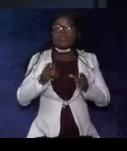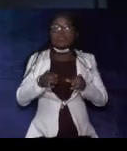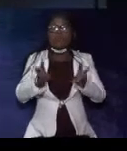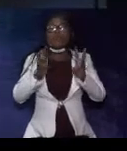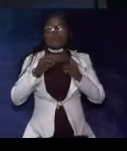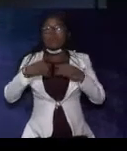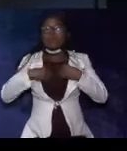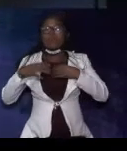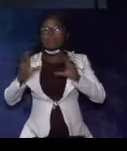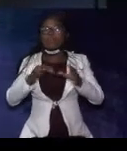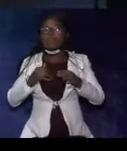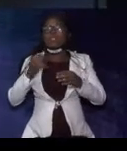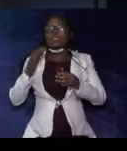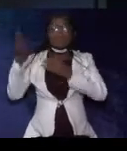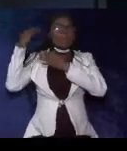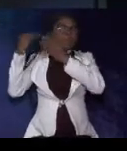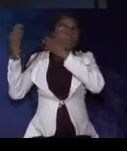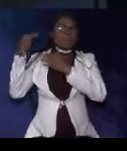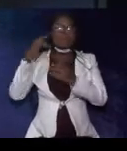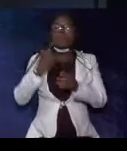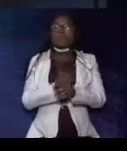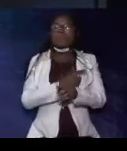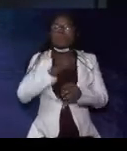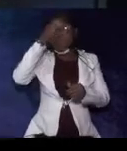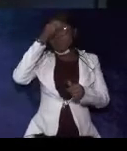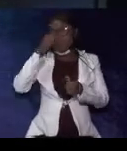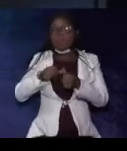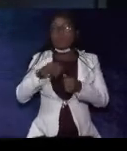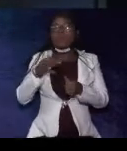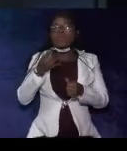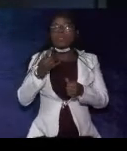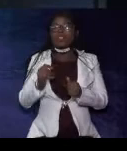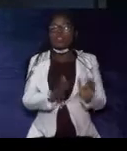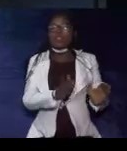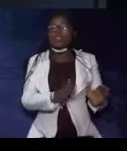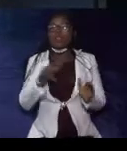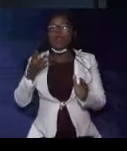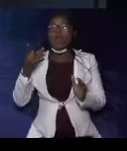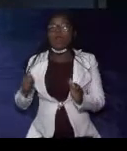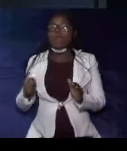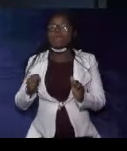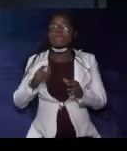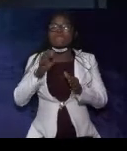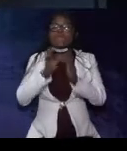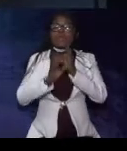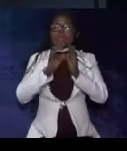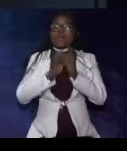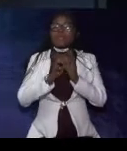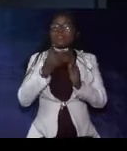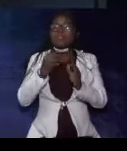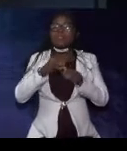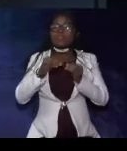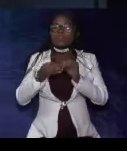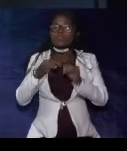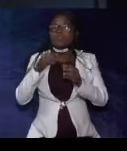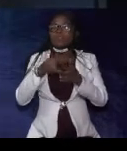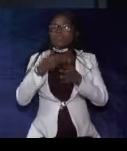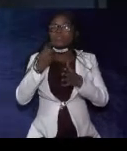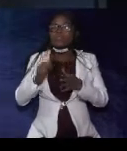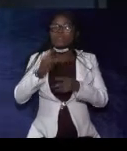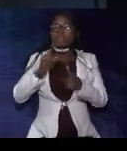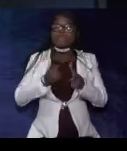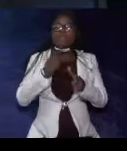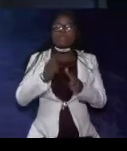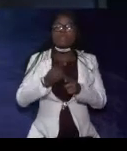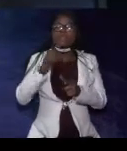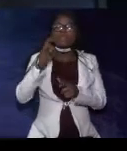as what we have done in our previous lessons. We'll just be extending it further. Remember the order of counting numbers. We're going to begin, the first